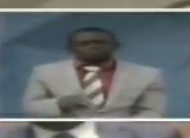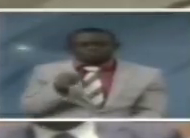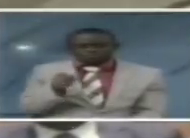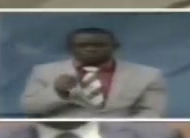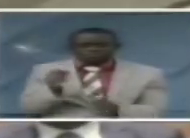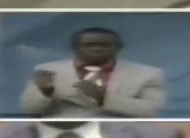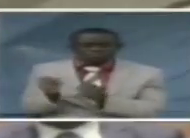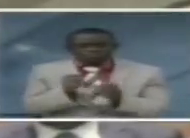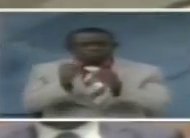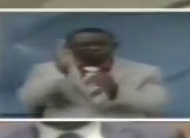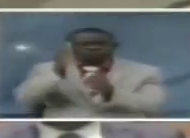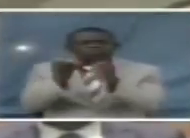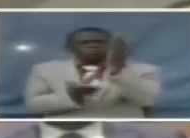975.